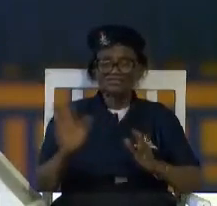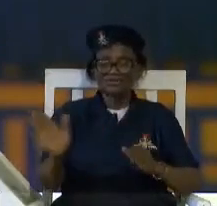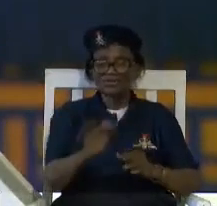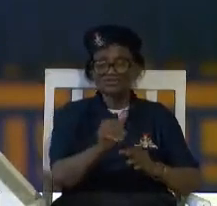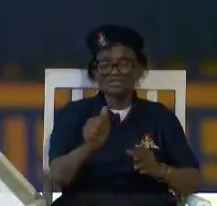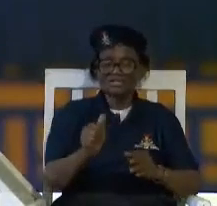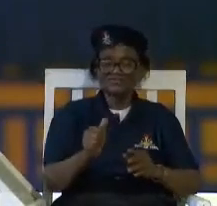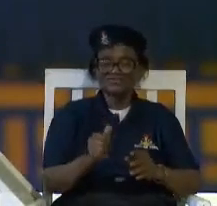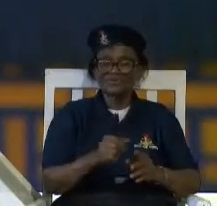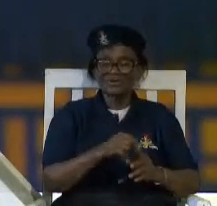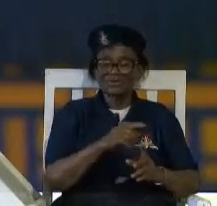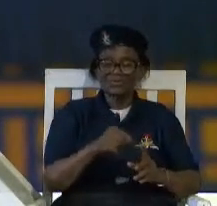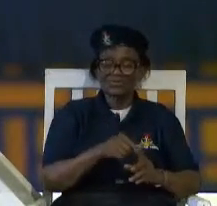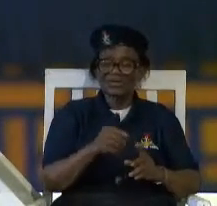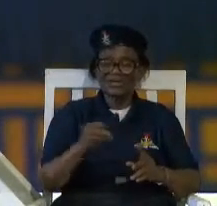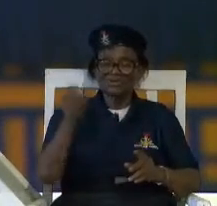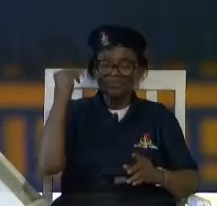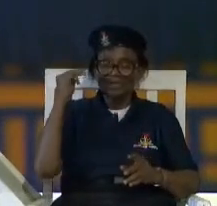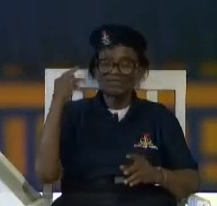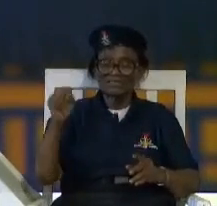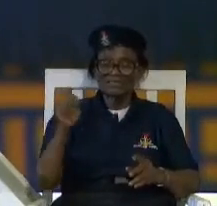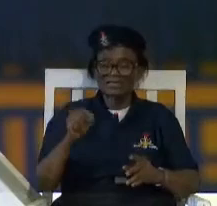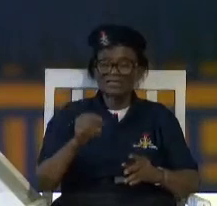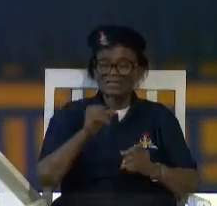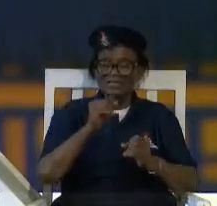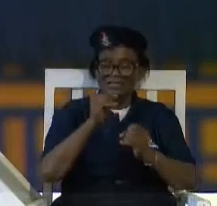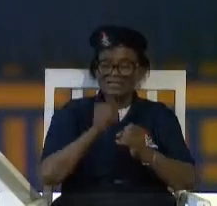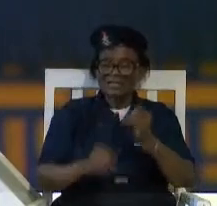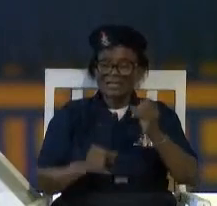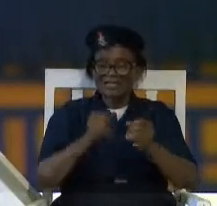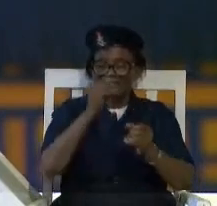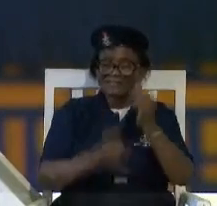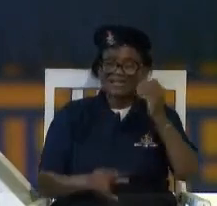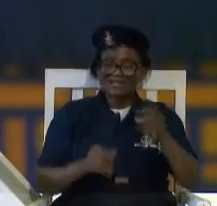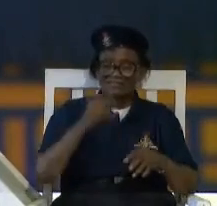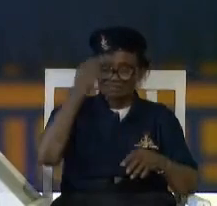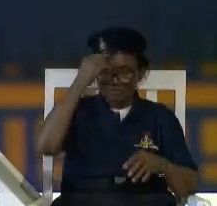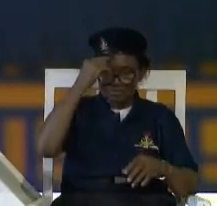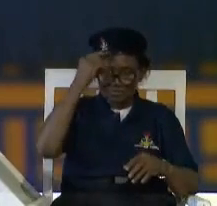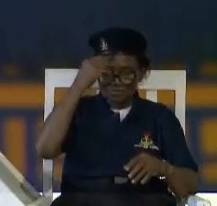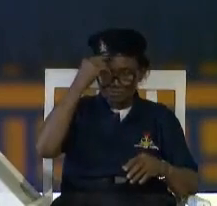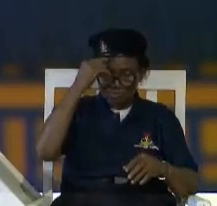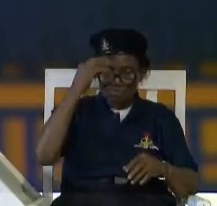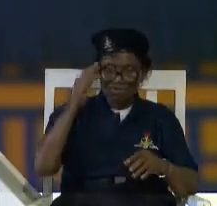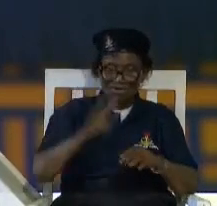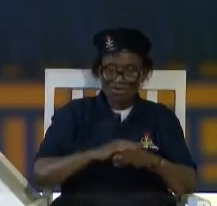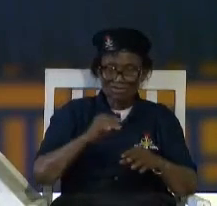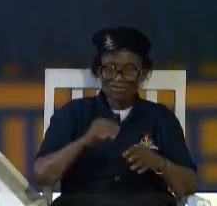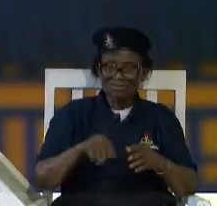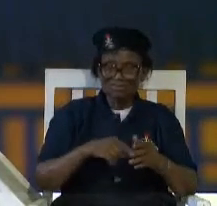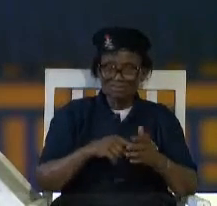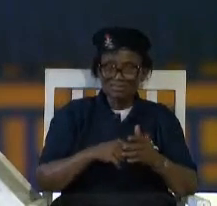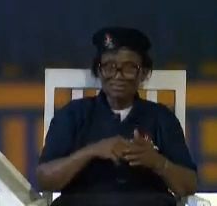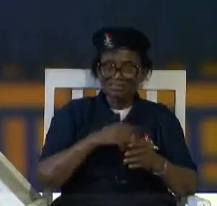when was the last time you thought about these things?